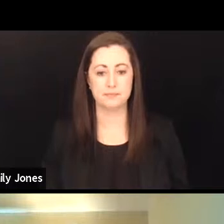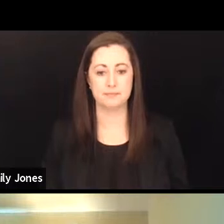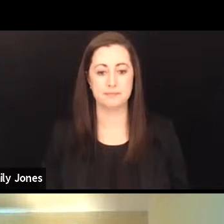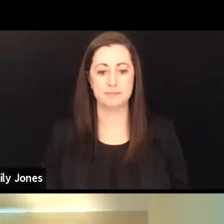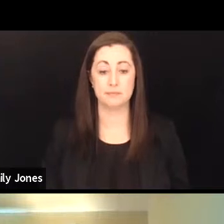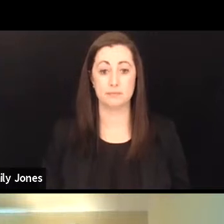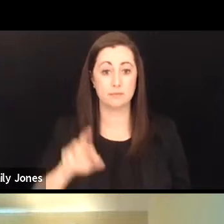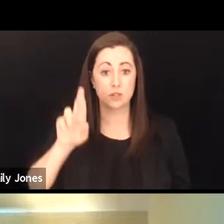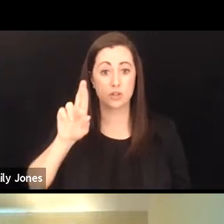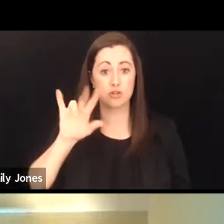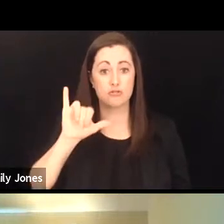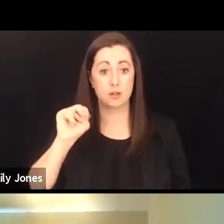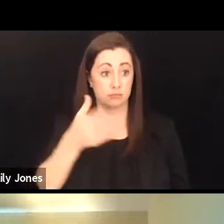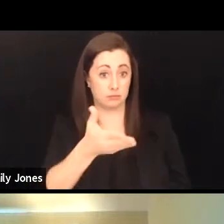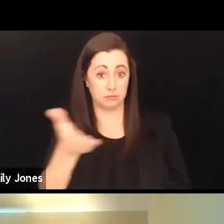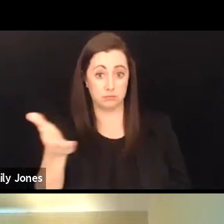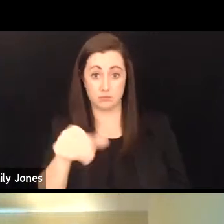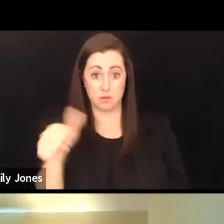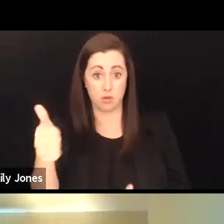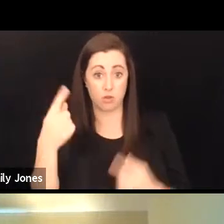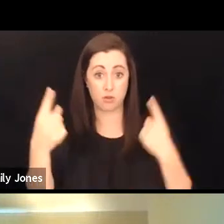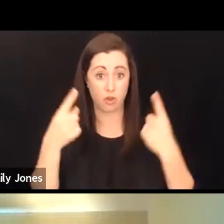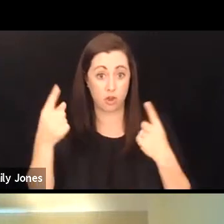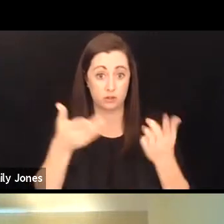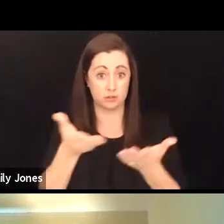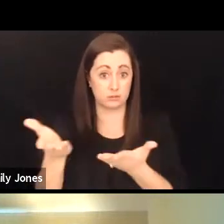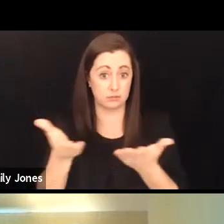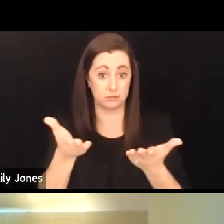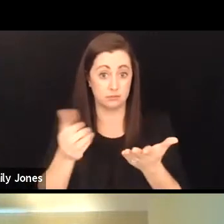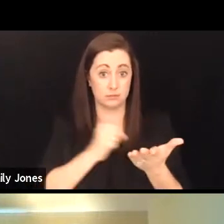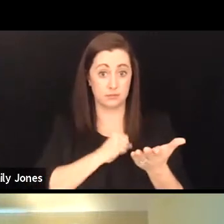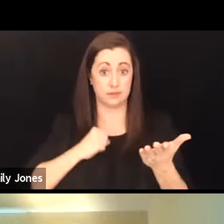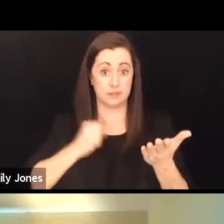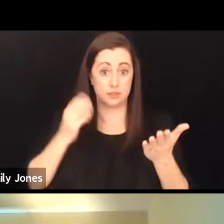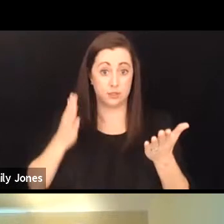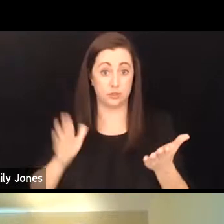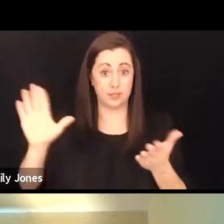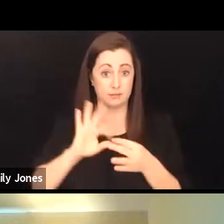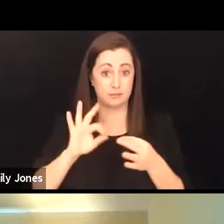Any other thoughts from anyone on the Senator's remarks?